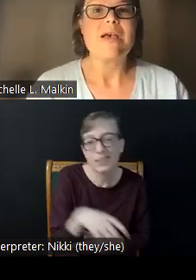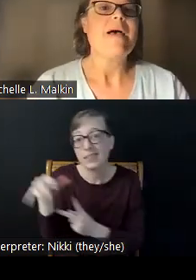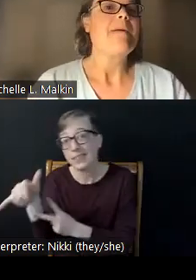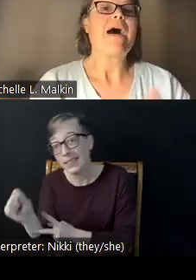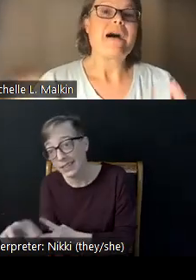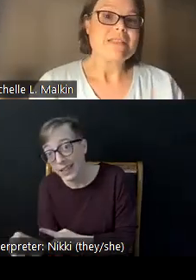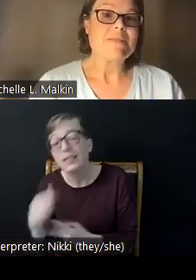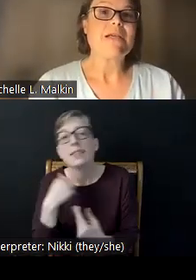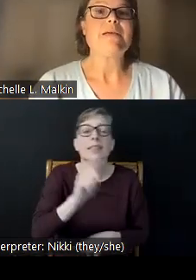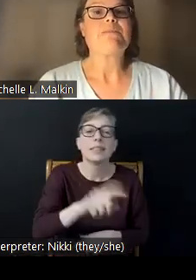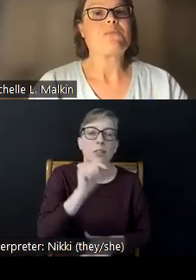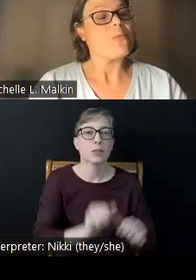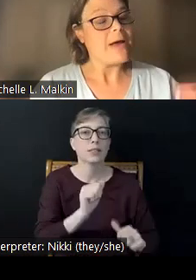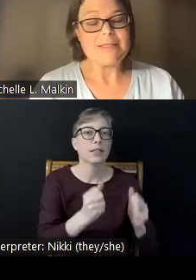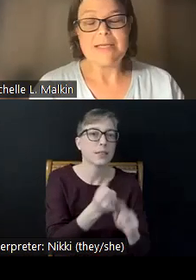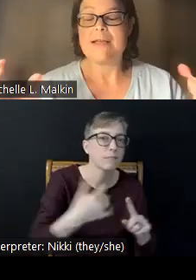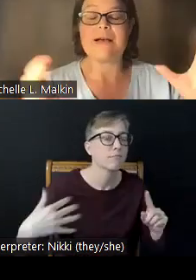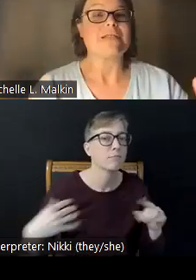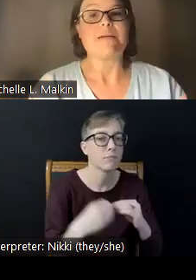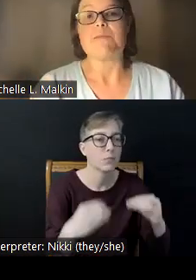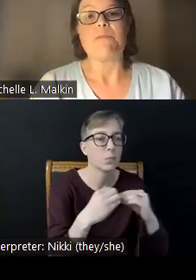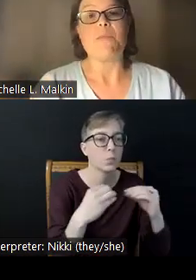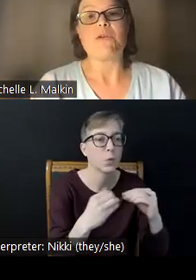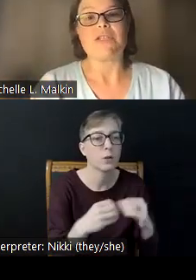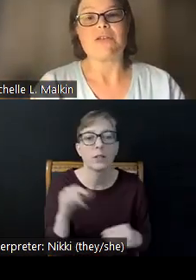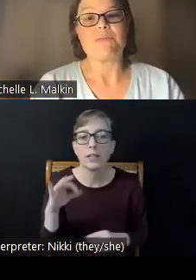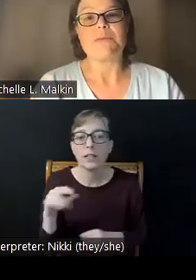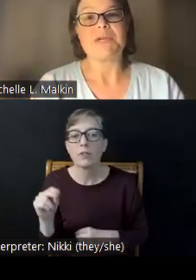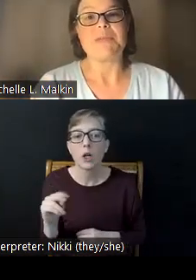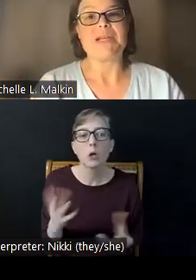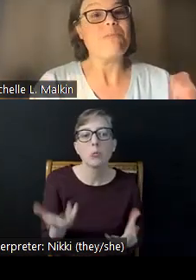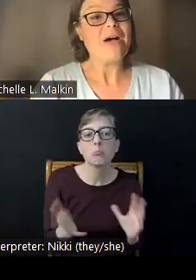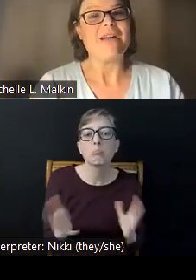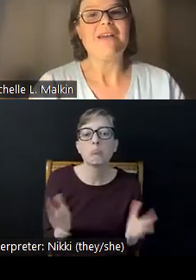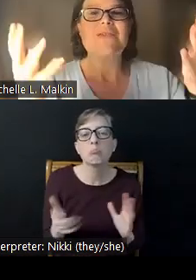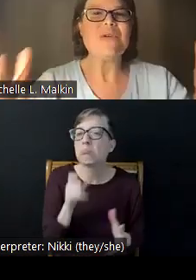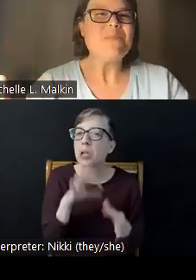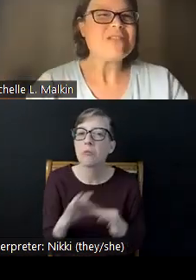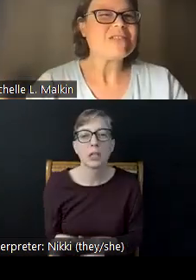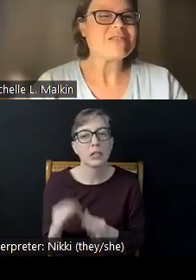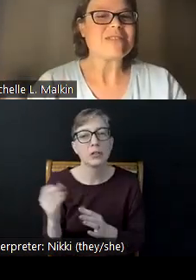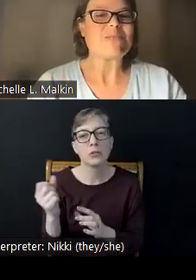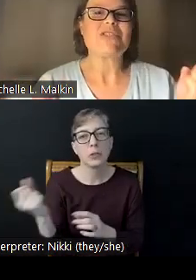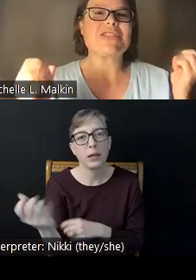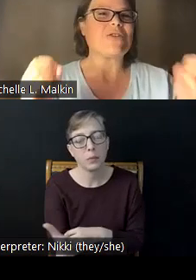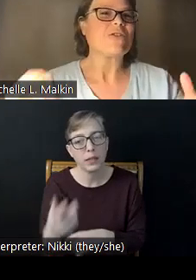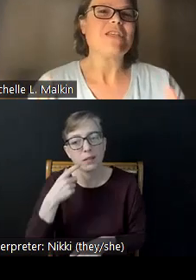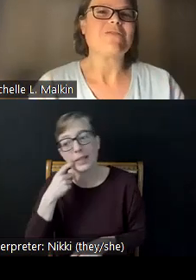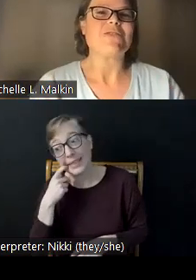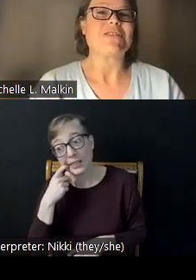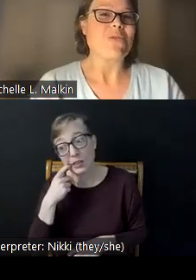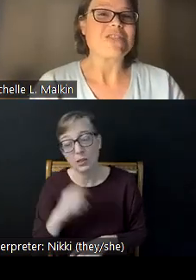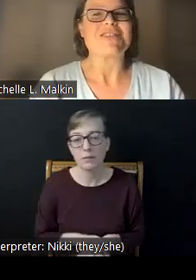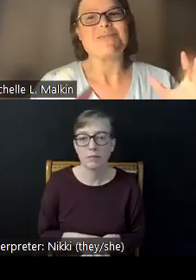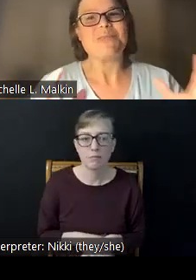was possibly predicated on some motivation around problem gambling. But wouldn't it be just so simple to just include these